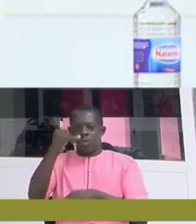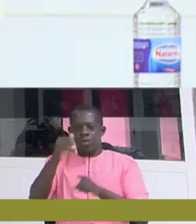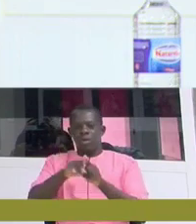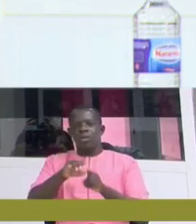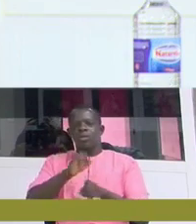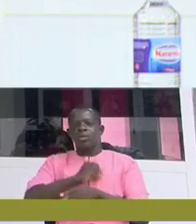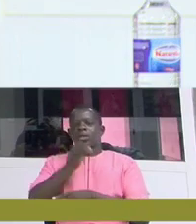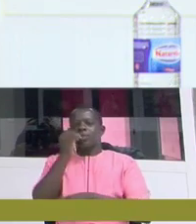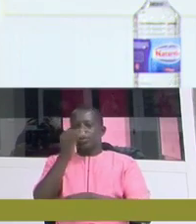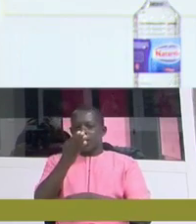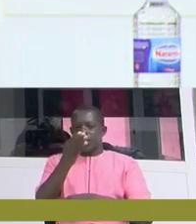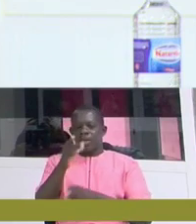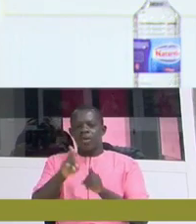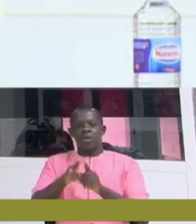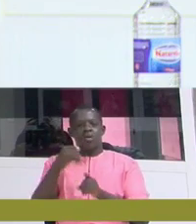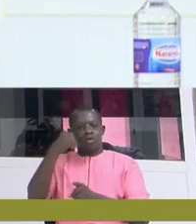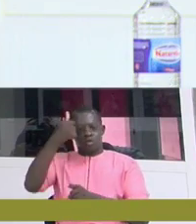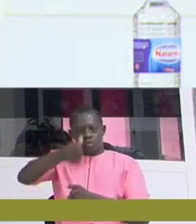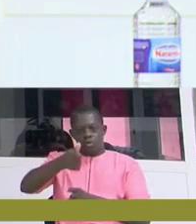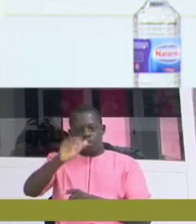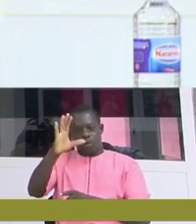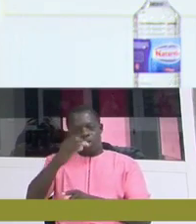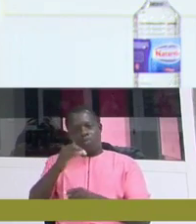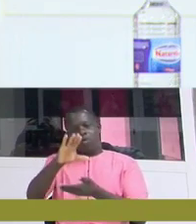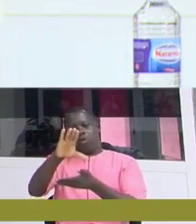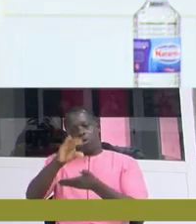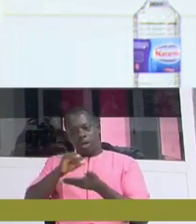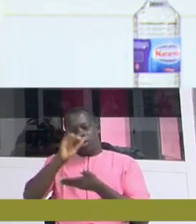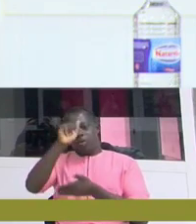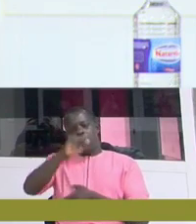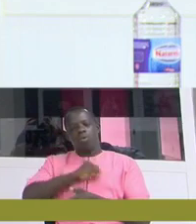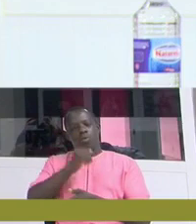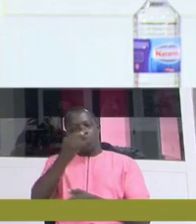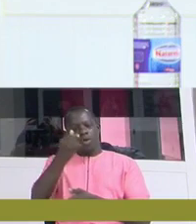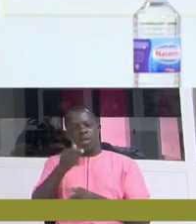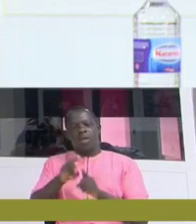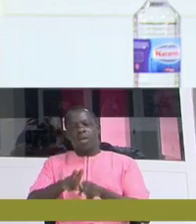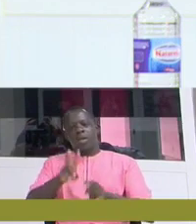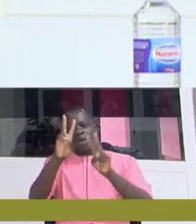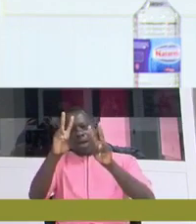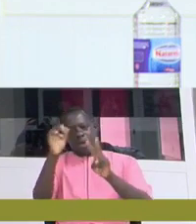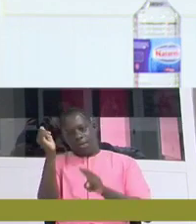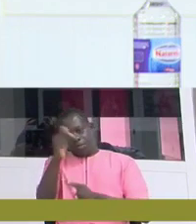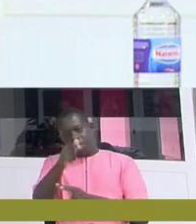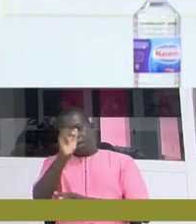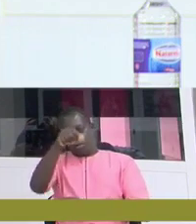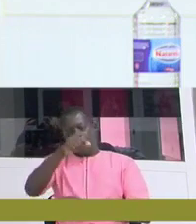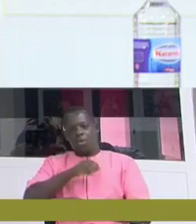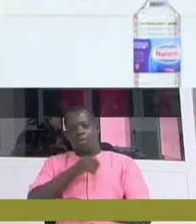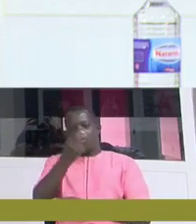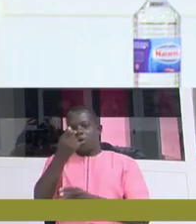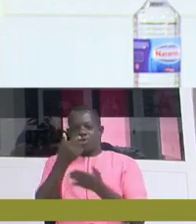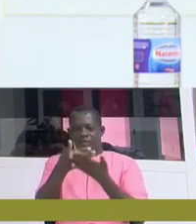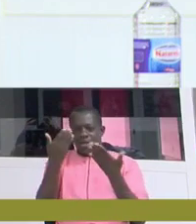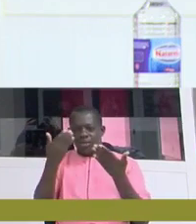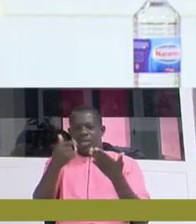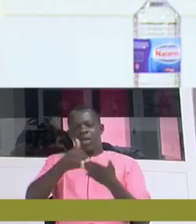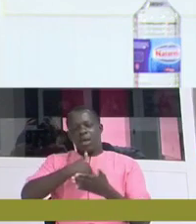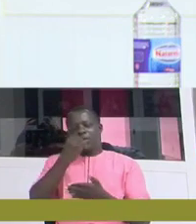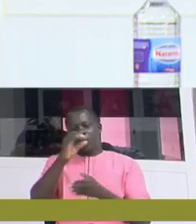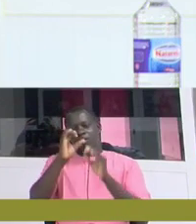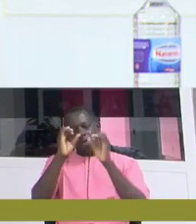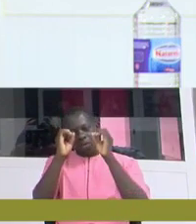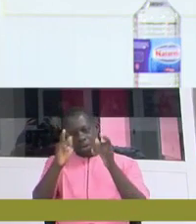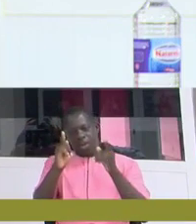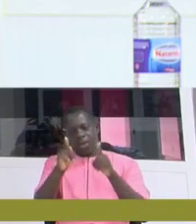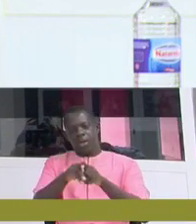nele kodo kama Yaya nele kodo jole. He said, tomorrow come for your money. Yaya has paid your money. Kubisimulai. I said, okay. Nko Satudindiye. I